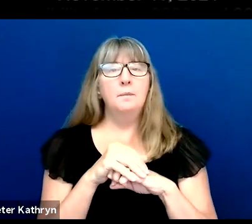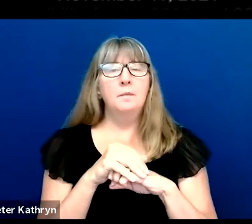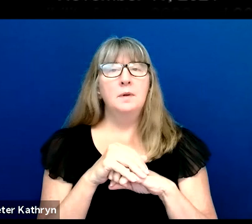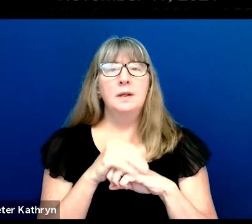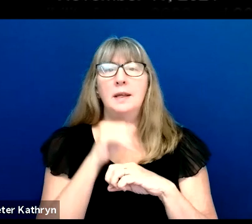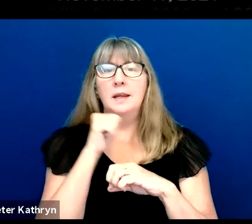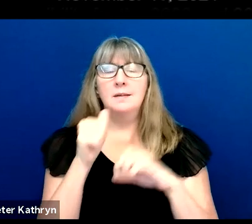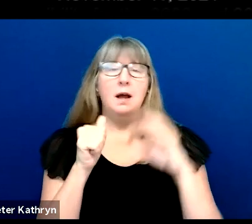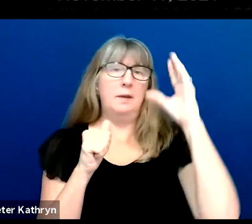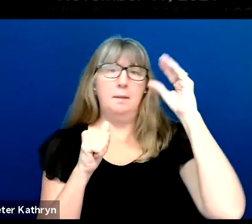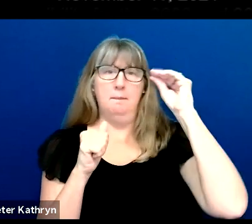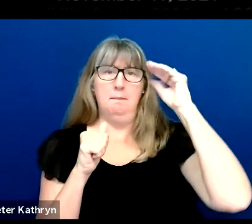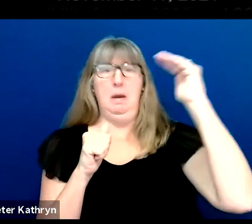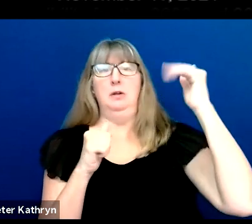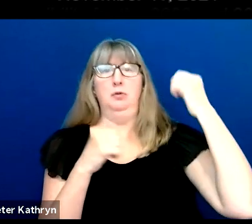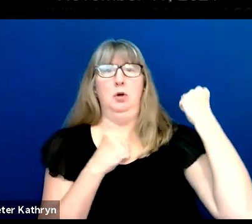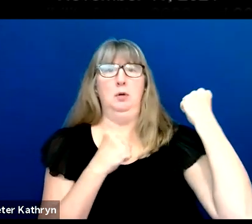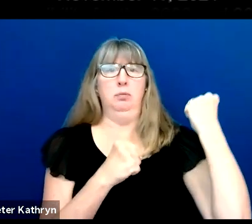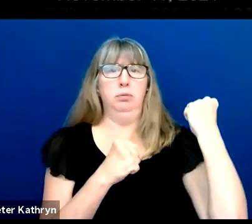emasculated presence of the East Asian